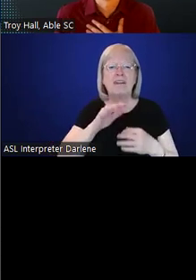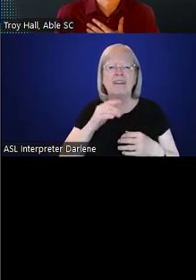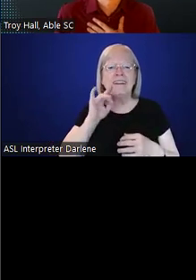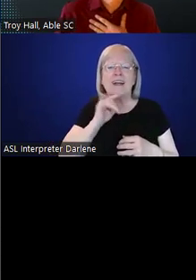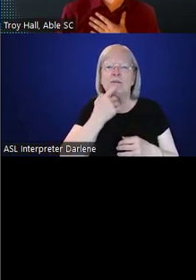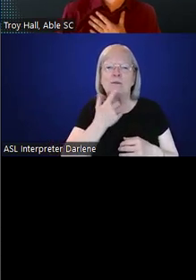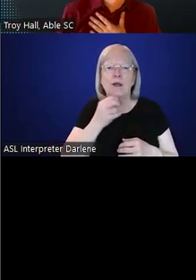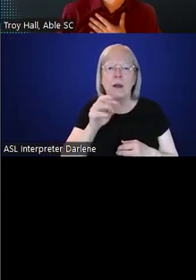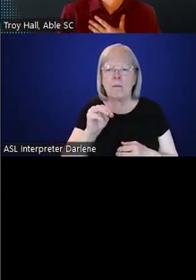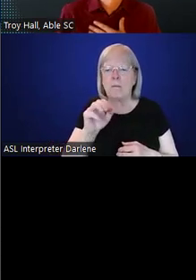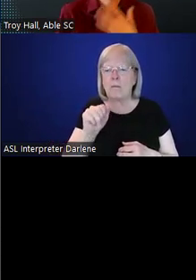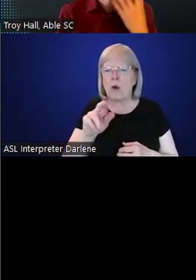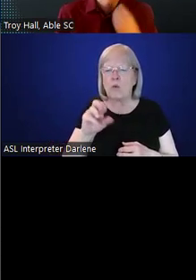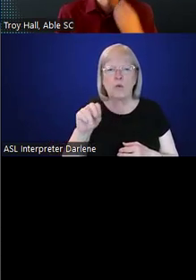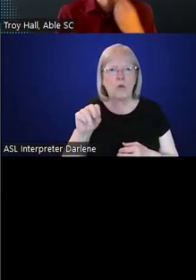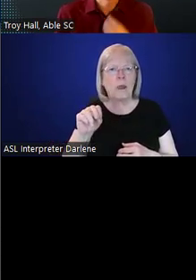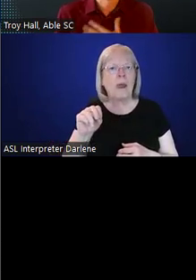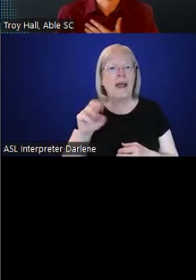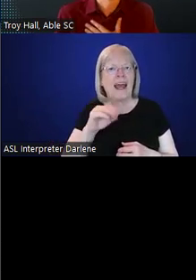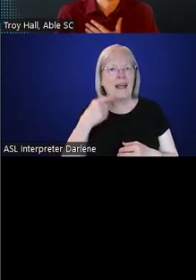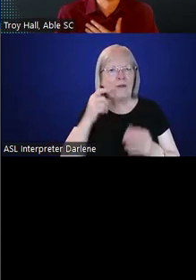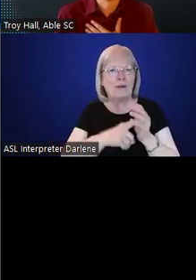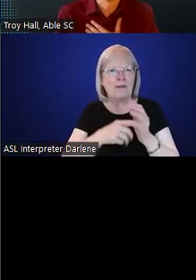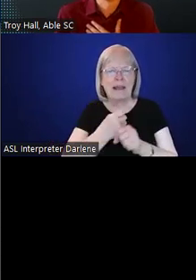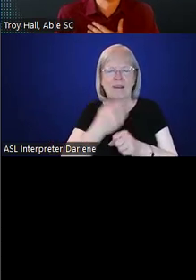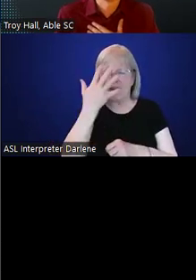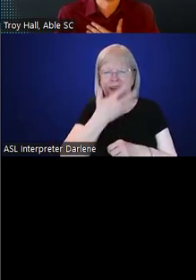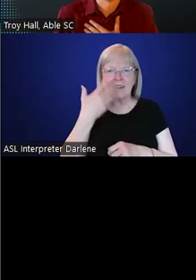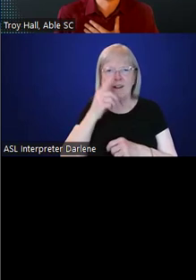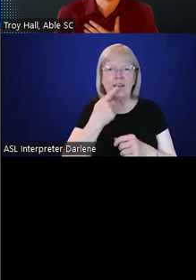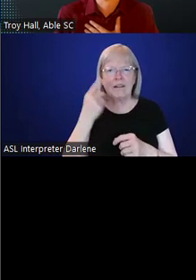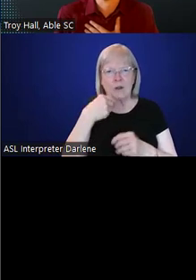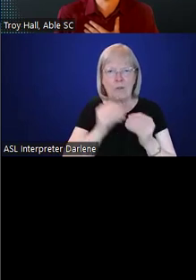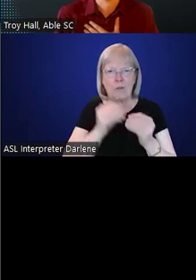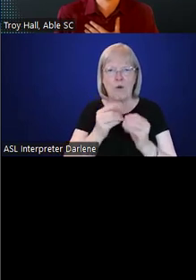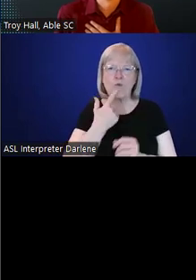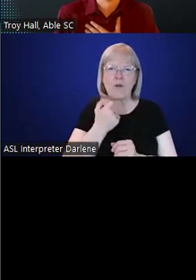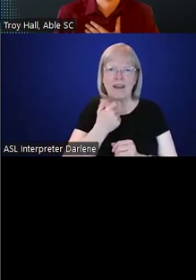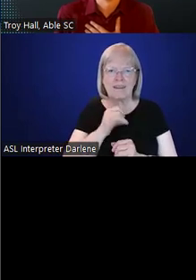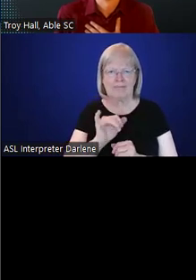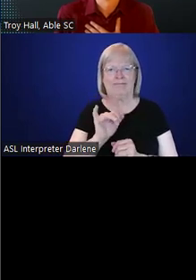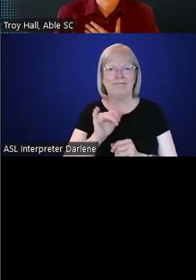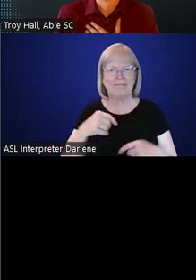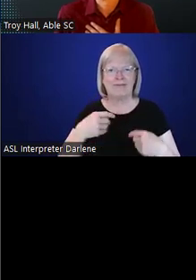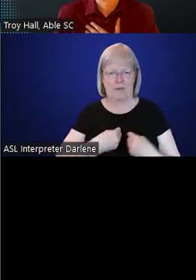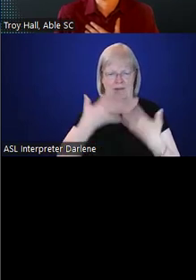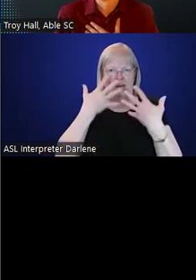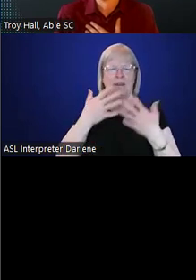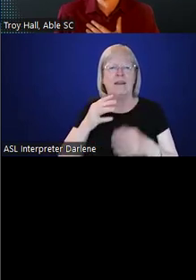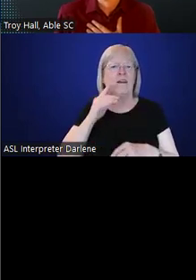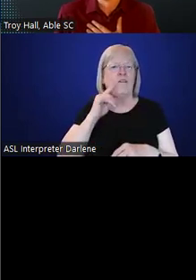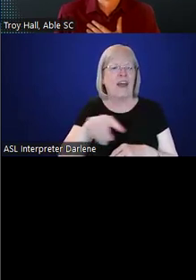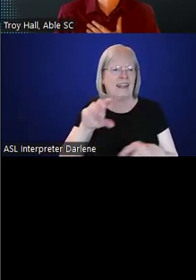I realize now is like really bringing out the reds in my skin tone. I need to double check that next time. On the staff